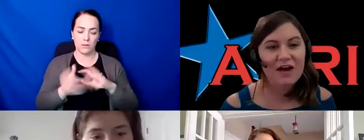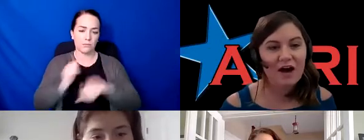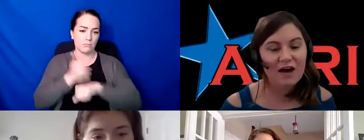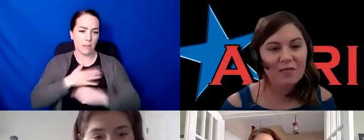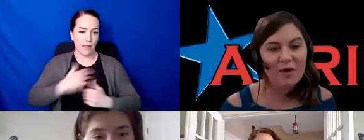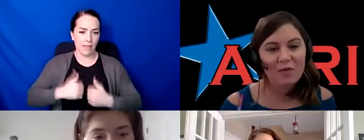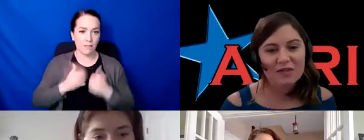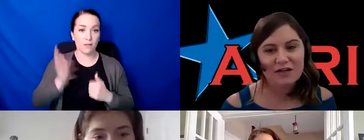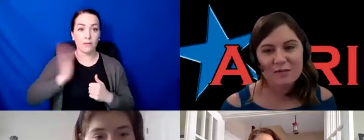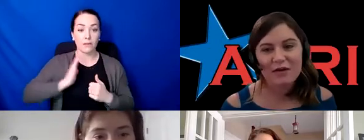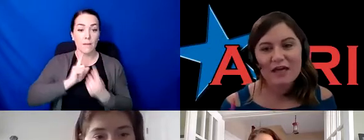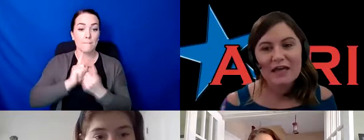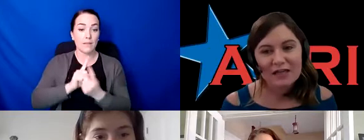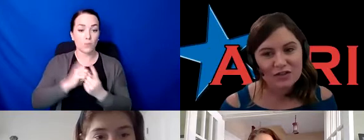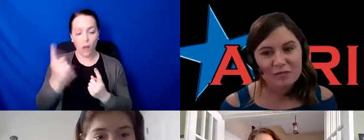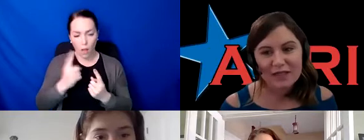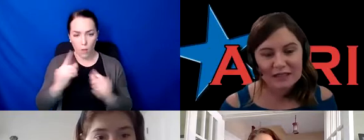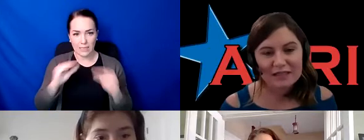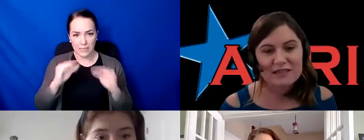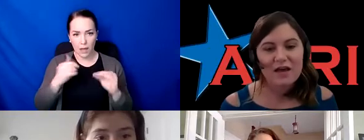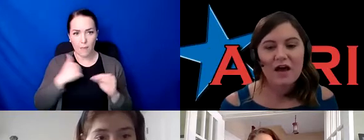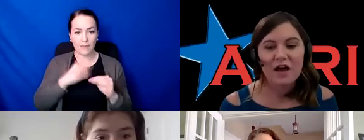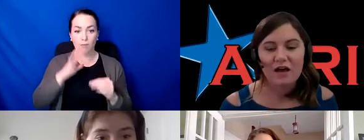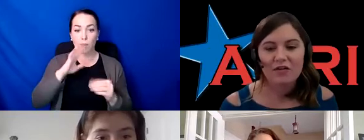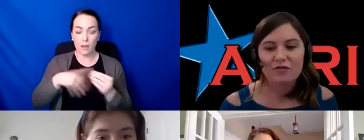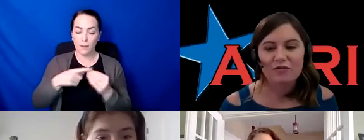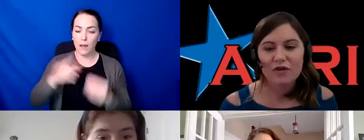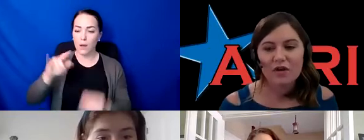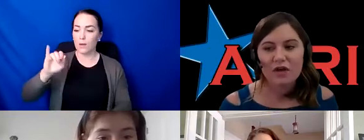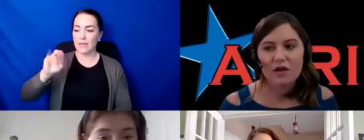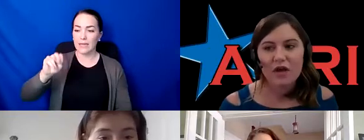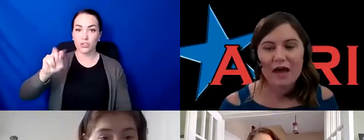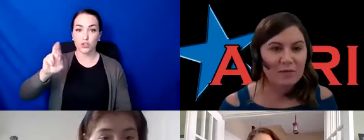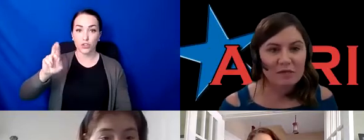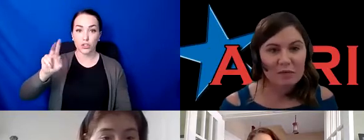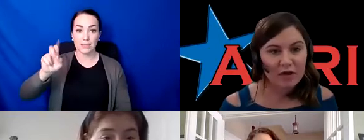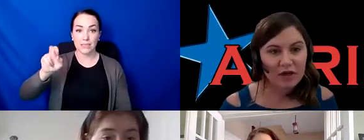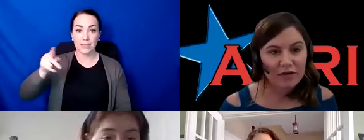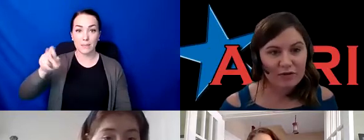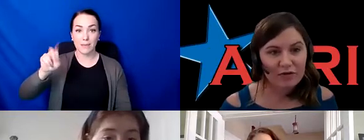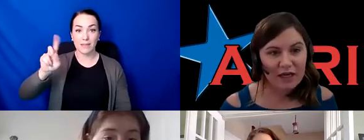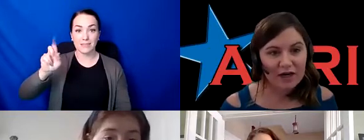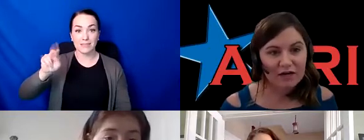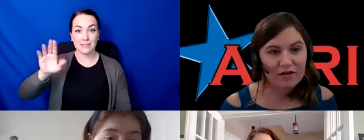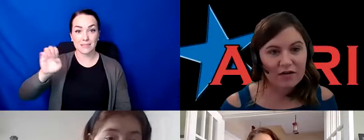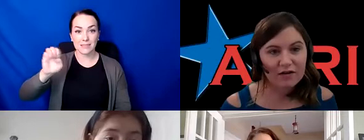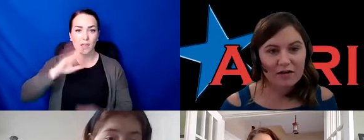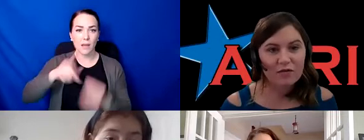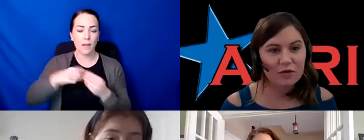me when we talked about interdependence of how many people cut their own